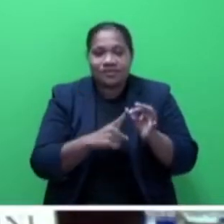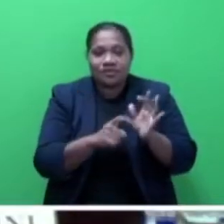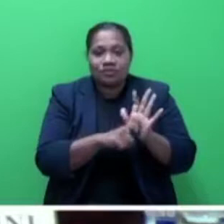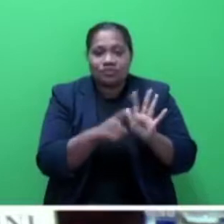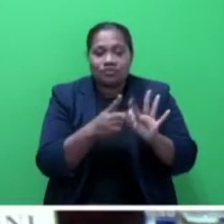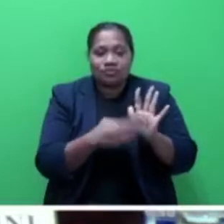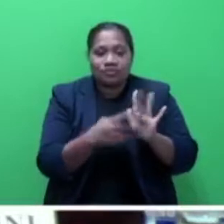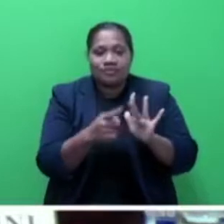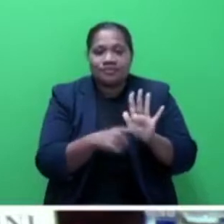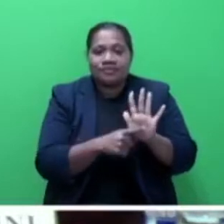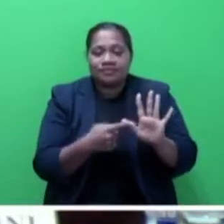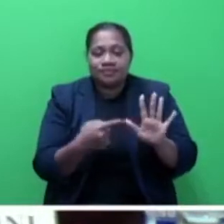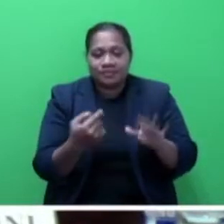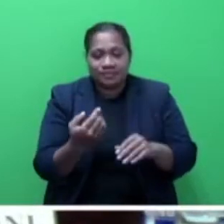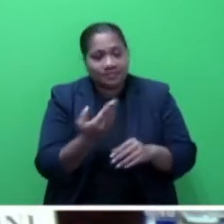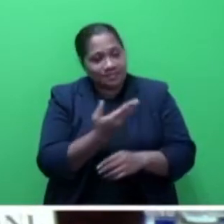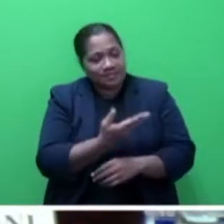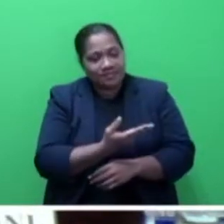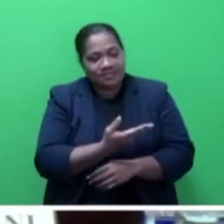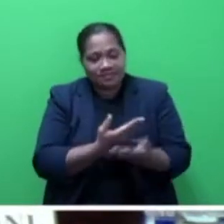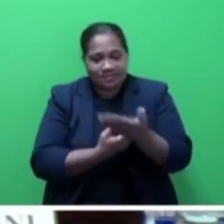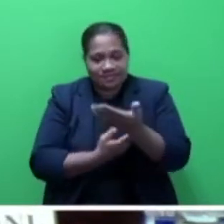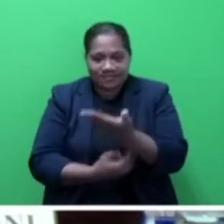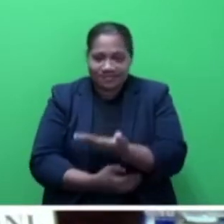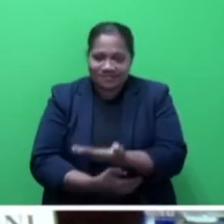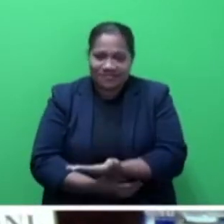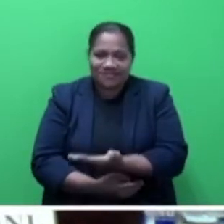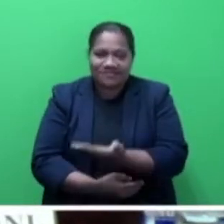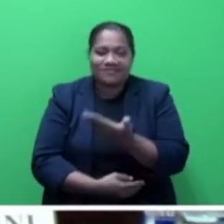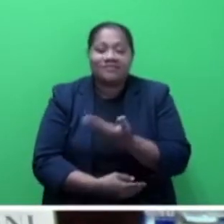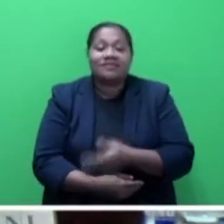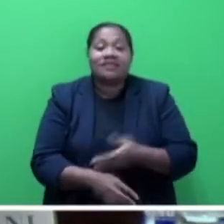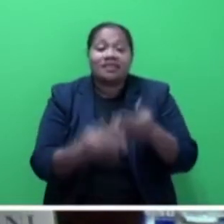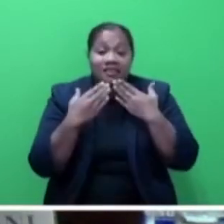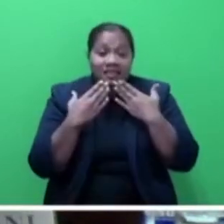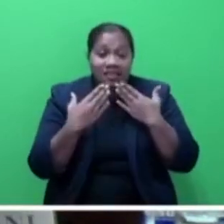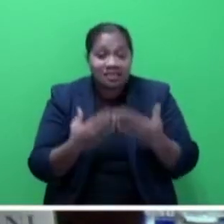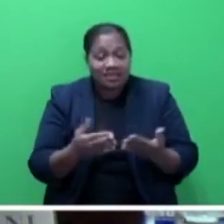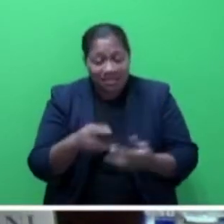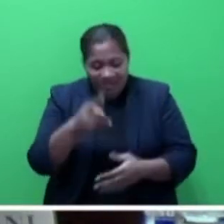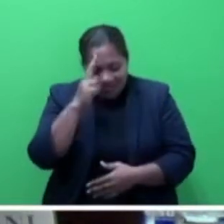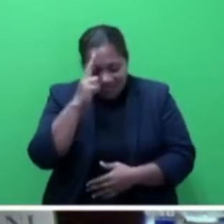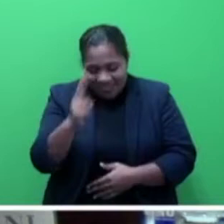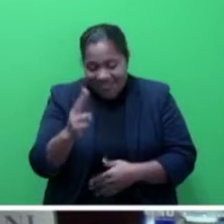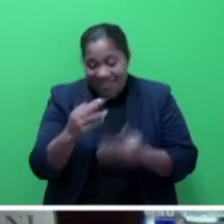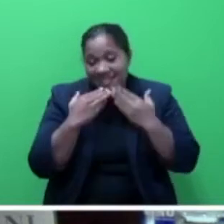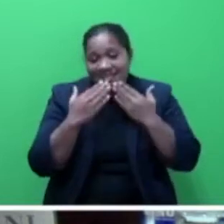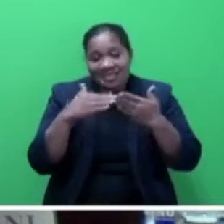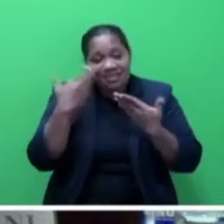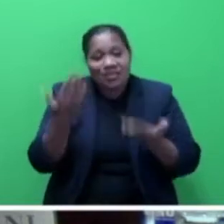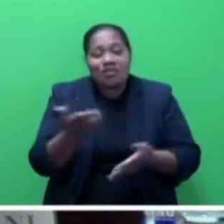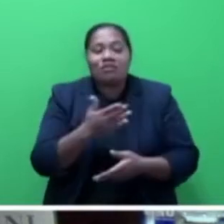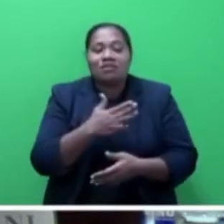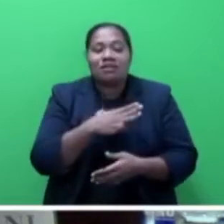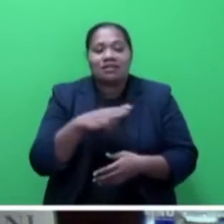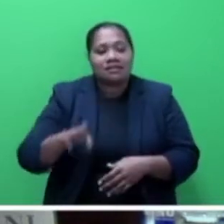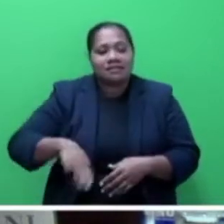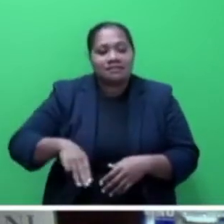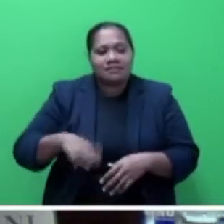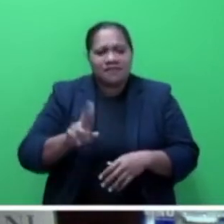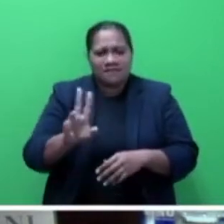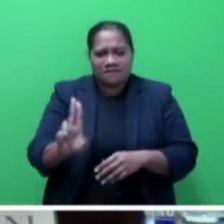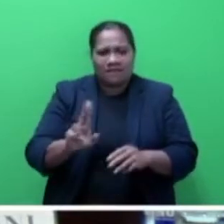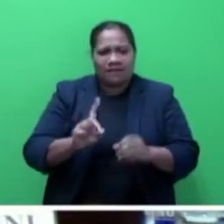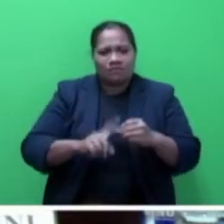floor, ma'am. Thank you, Mr. Speaker, sir. I also thank the Honourable Member for her question. Mr. Speaker, sir,